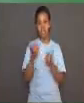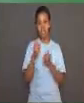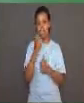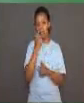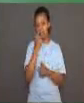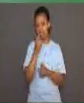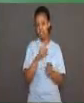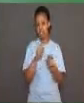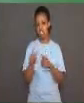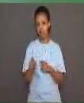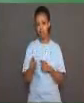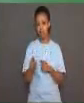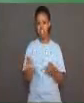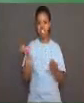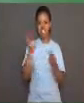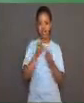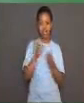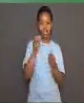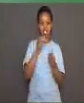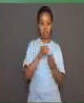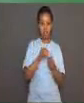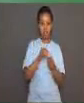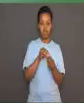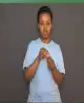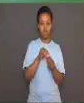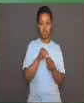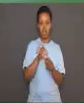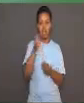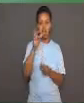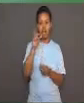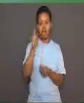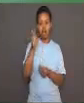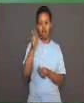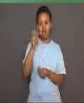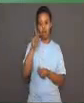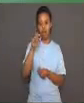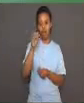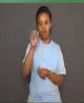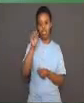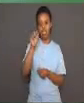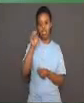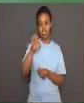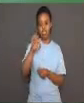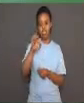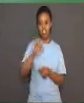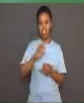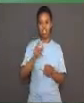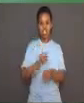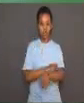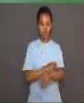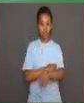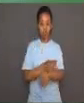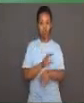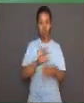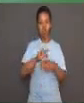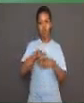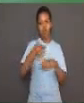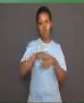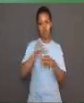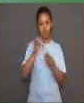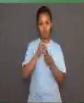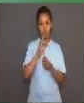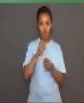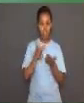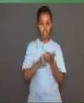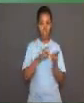an increased layer of adipose tissue under the skin, which acts like